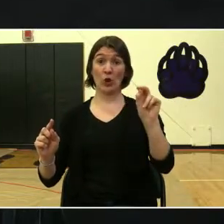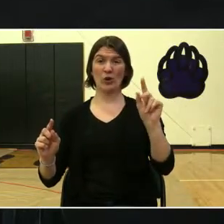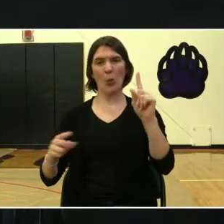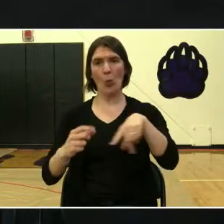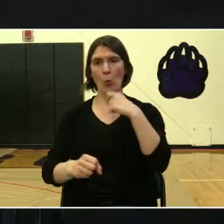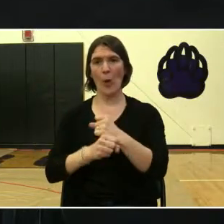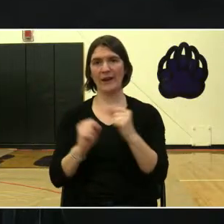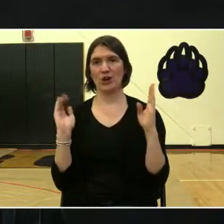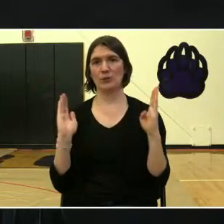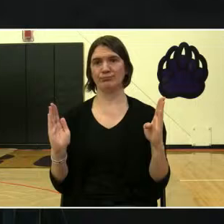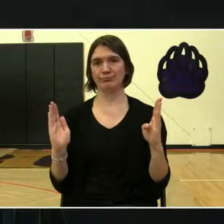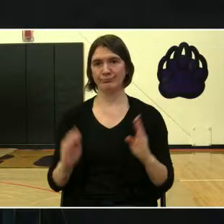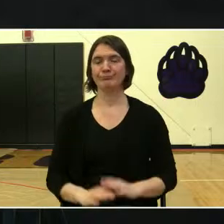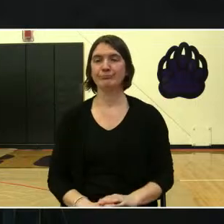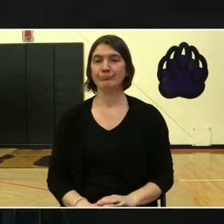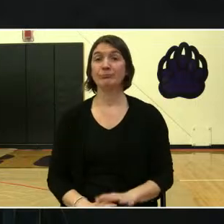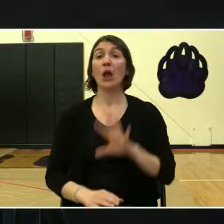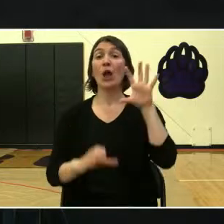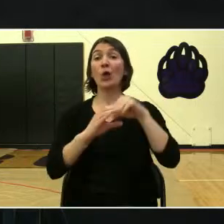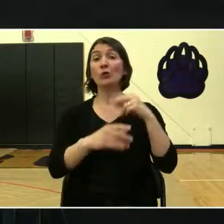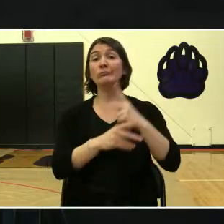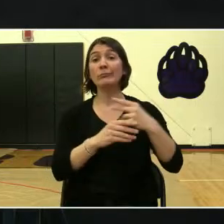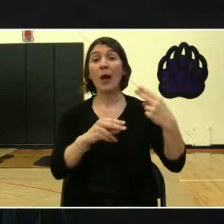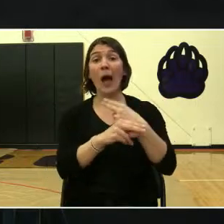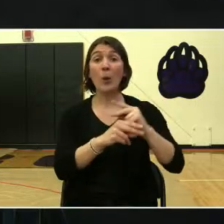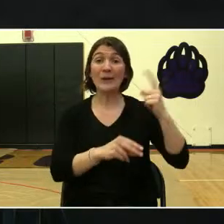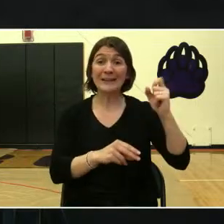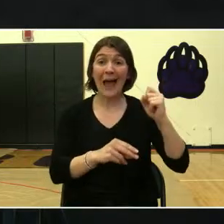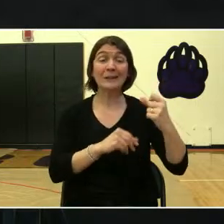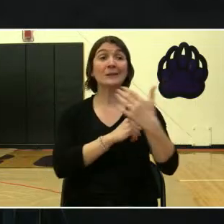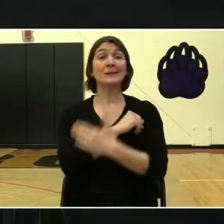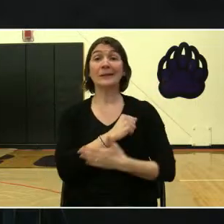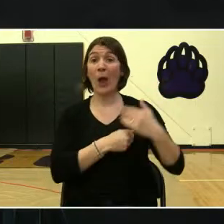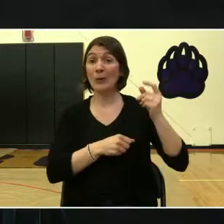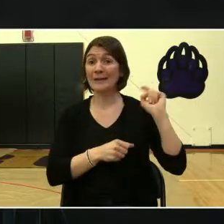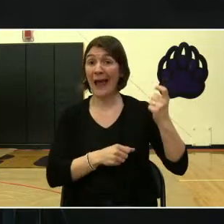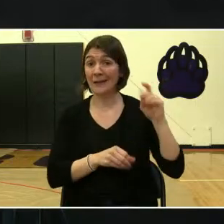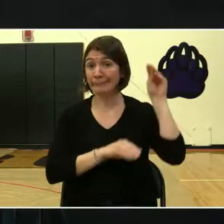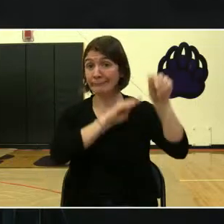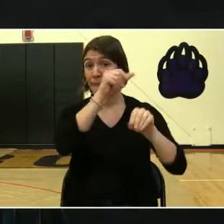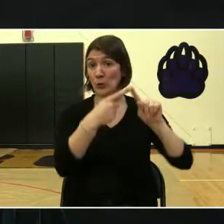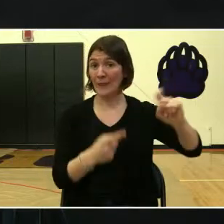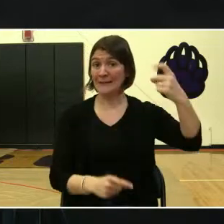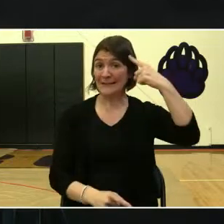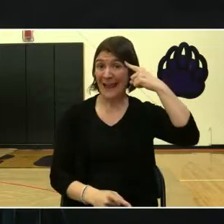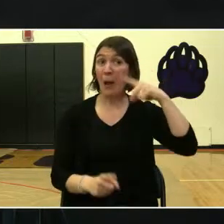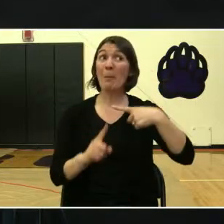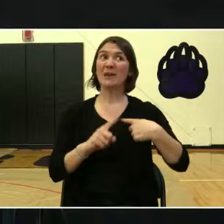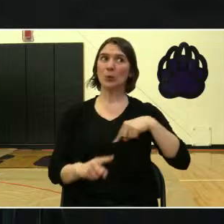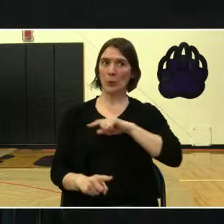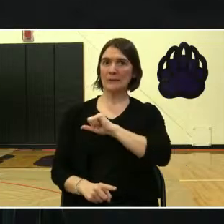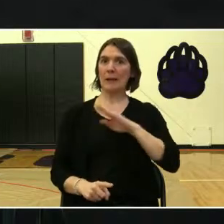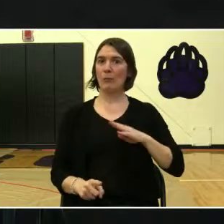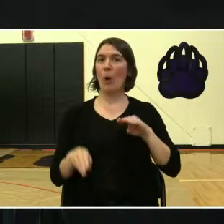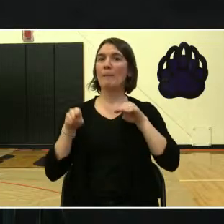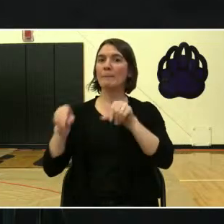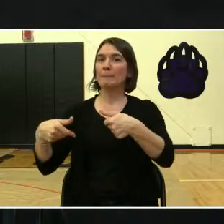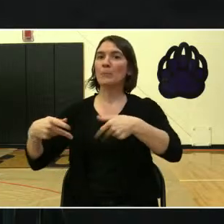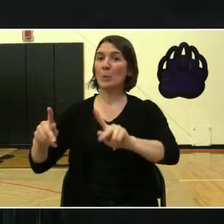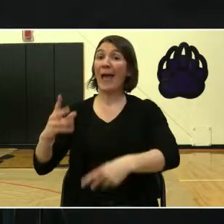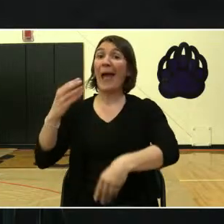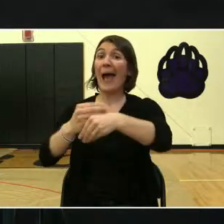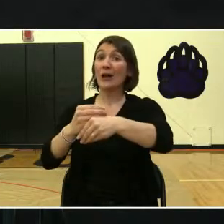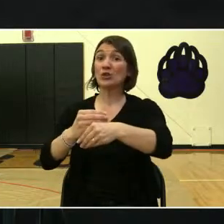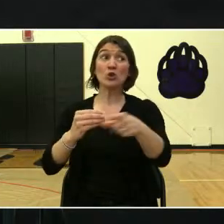30 2025 including all high and Windam County taxes and that the select board be authorized to expend in addition